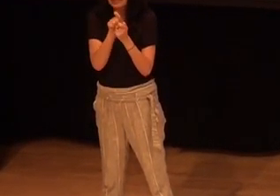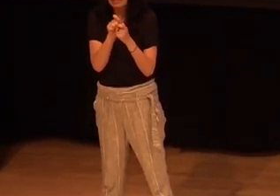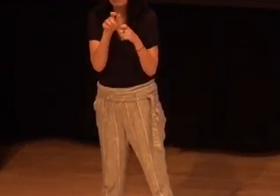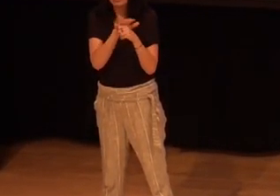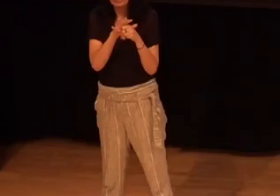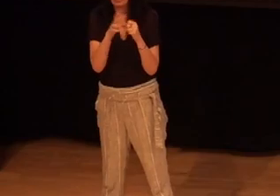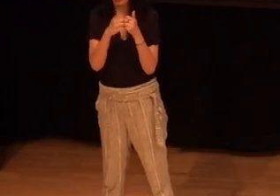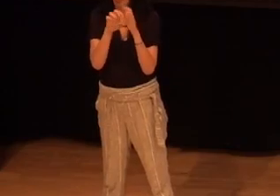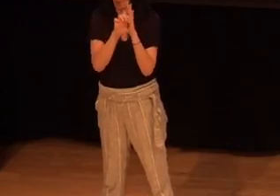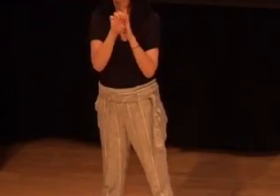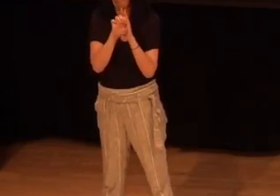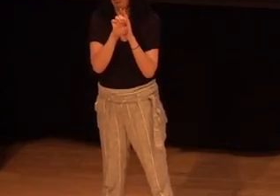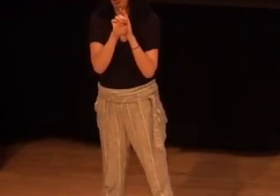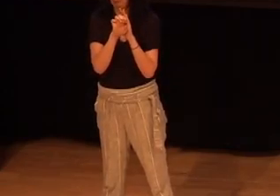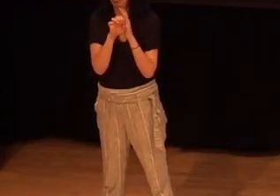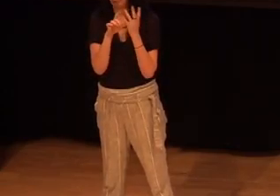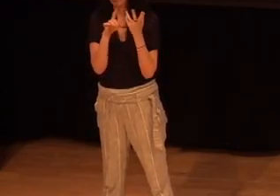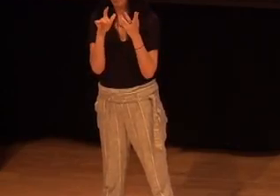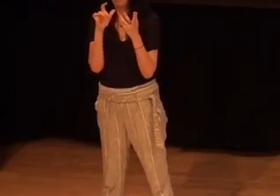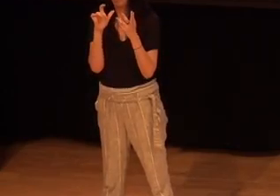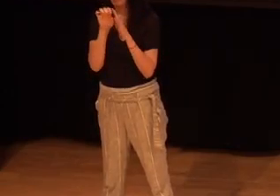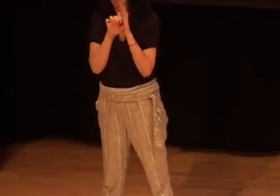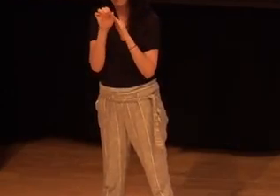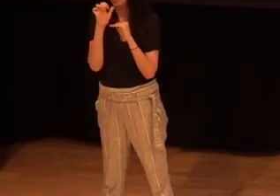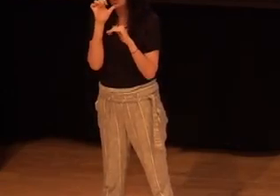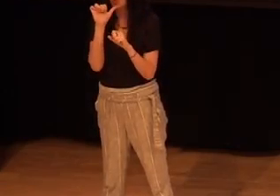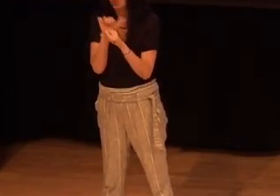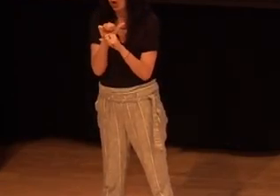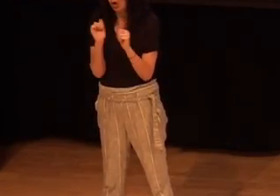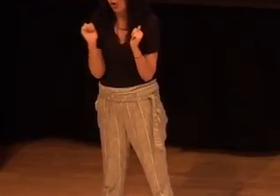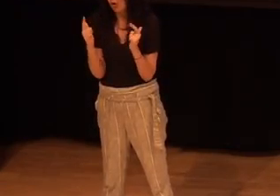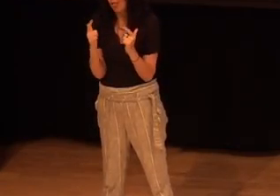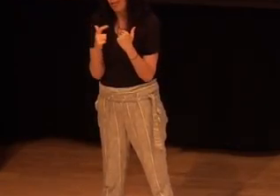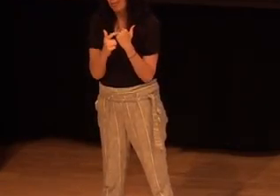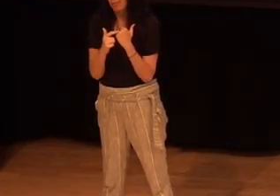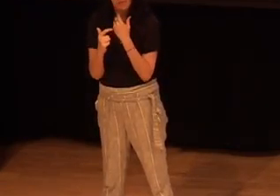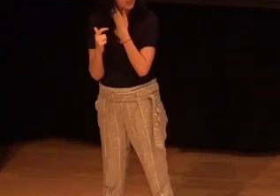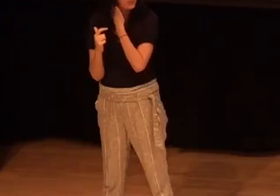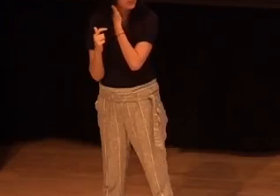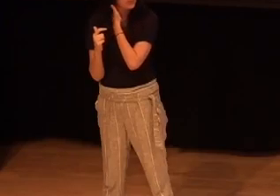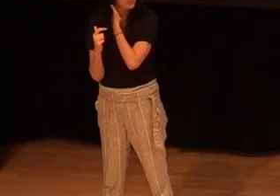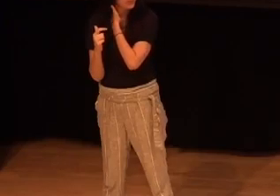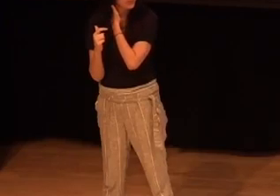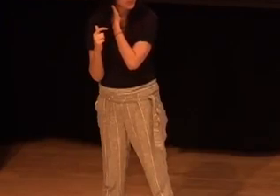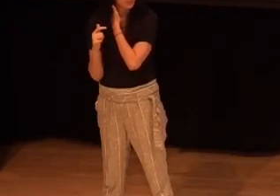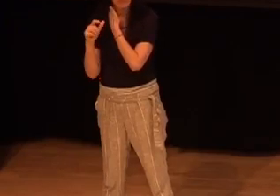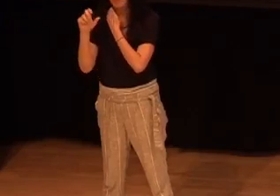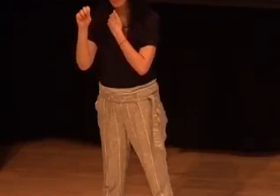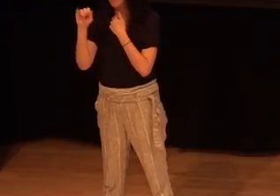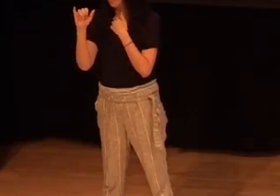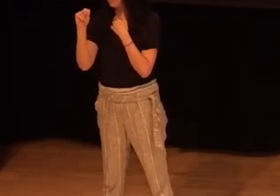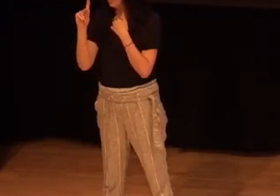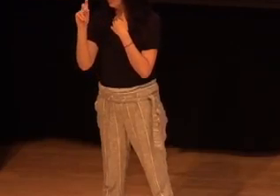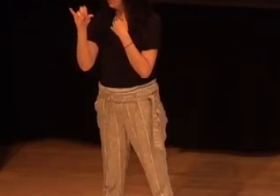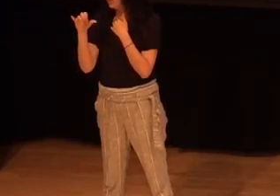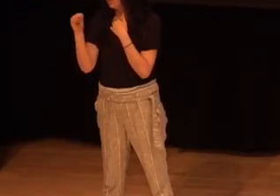have an elevator, and the elevators don't work all of the time. In fact, Sydney and the other